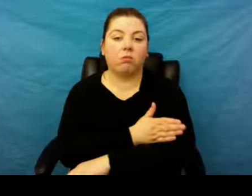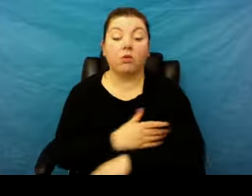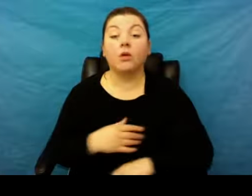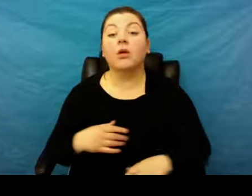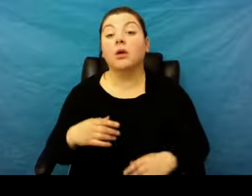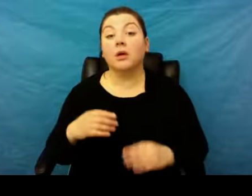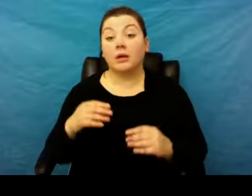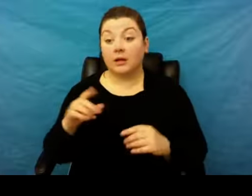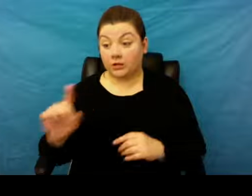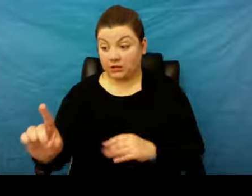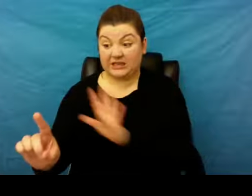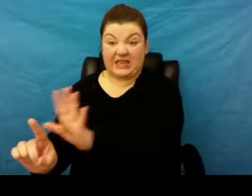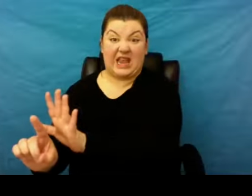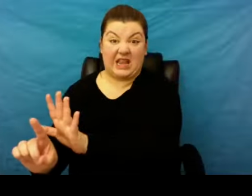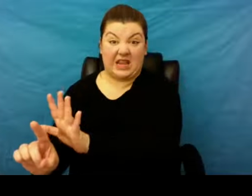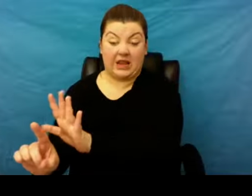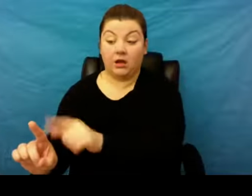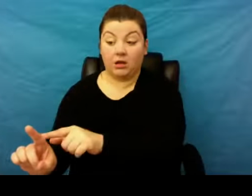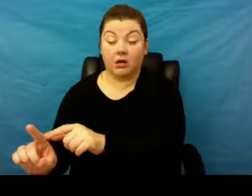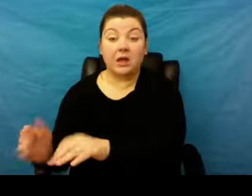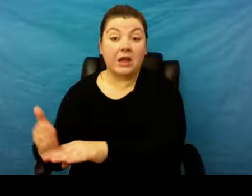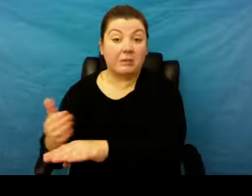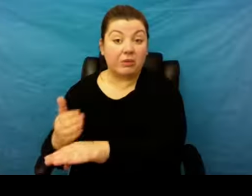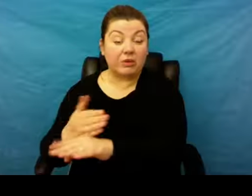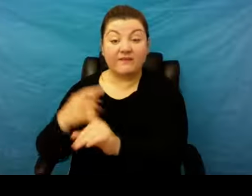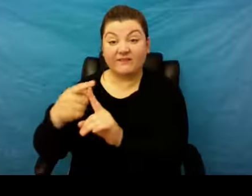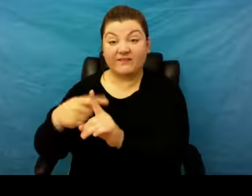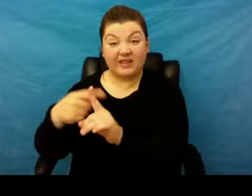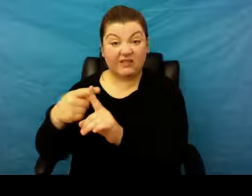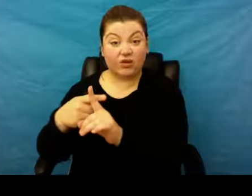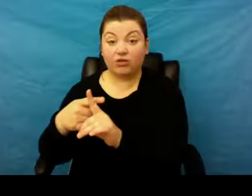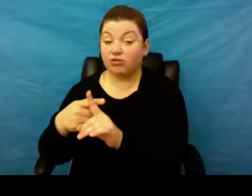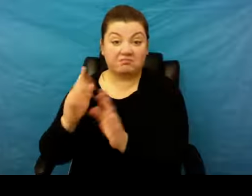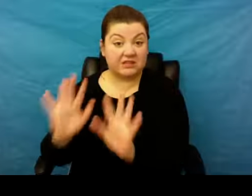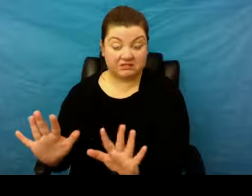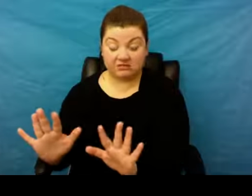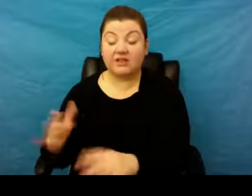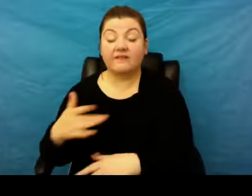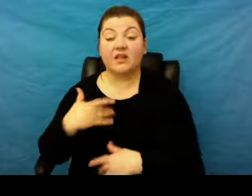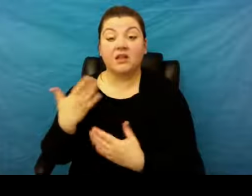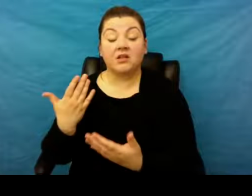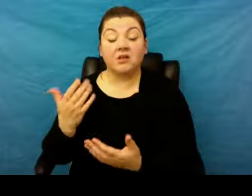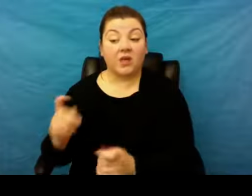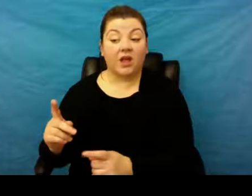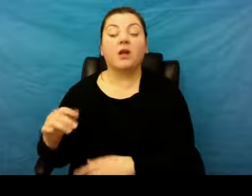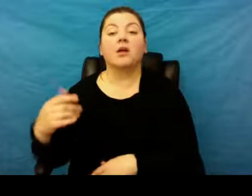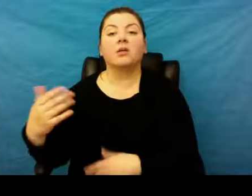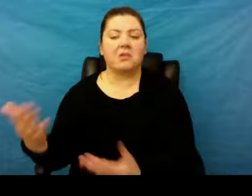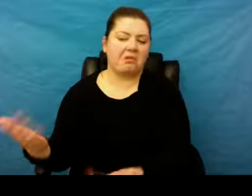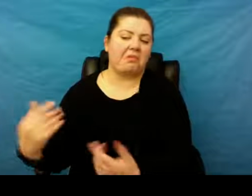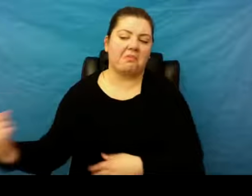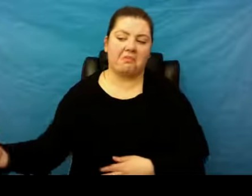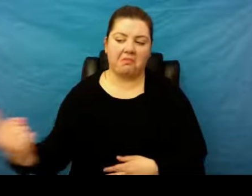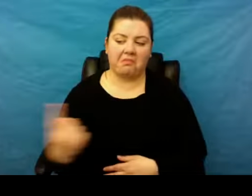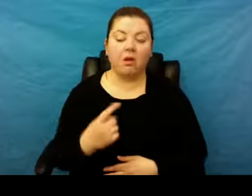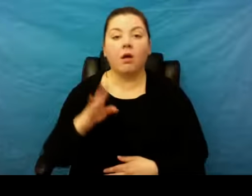family more as you feel better, as your fever is gone, but you're still going to be vigilant. You're going to be washing your hands. You're going to be